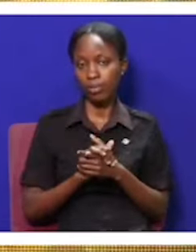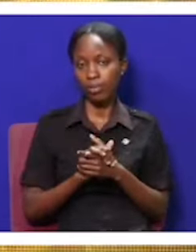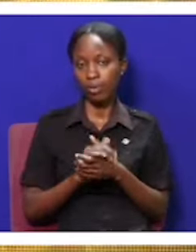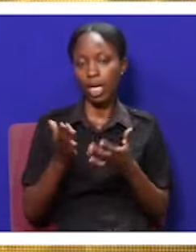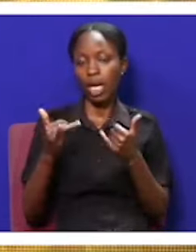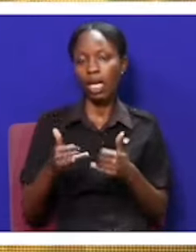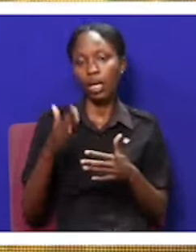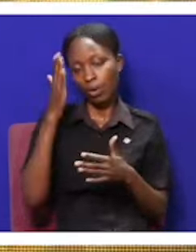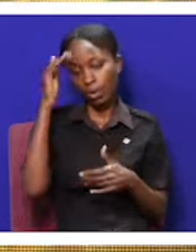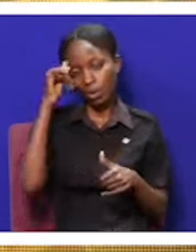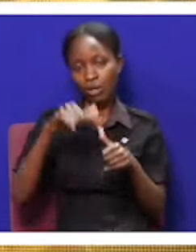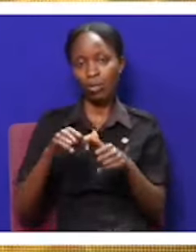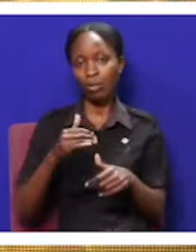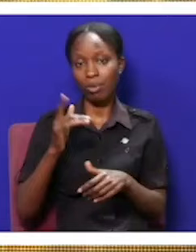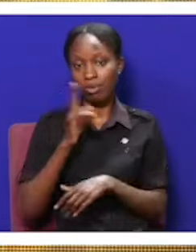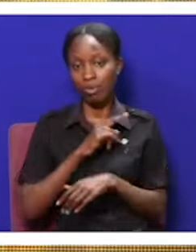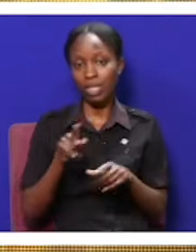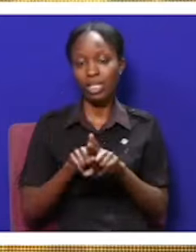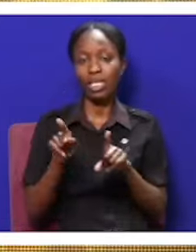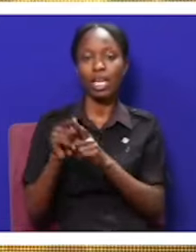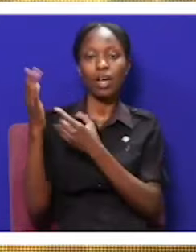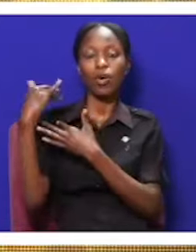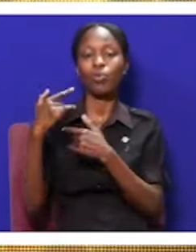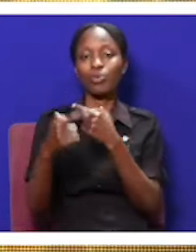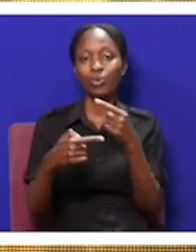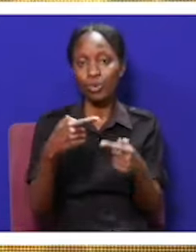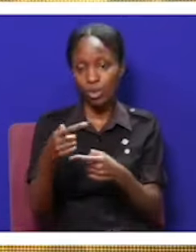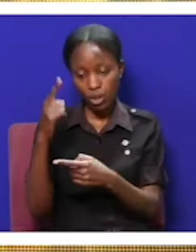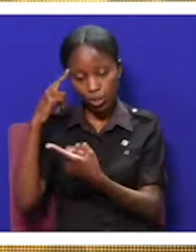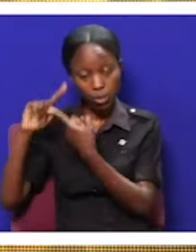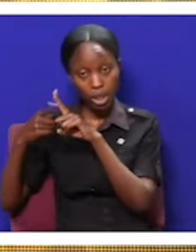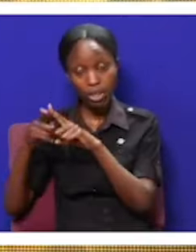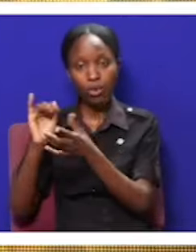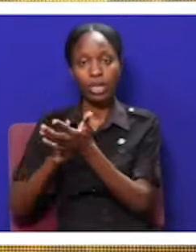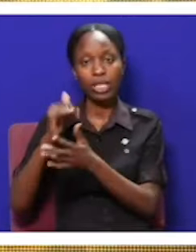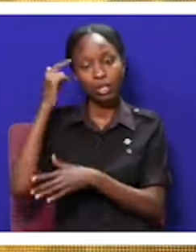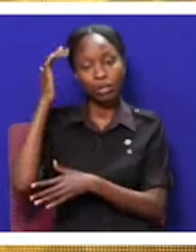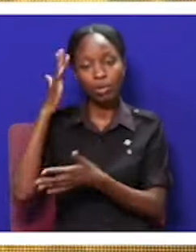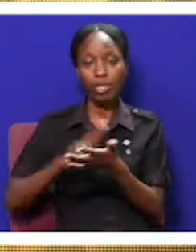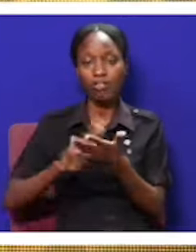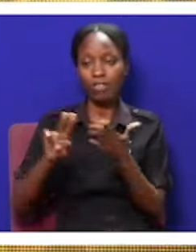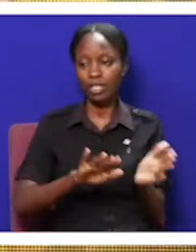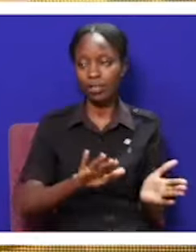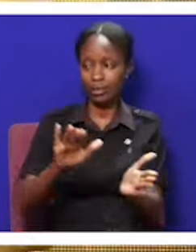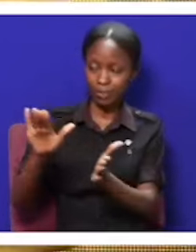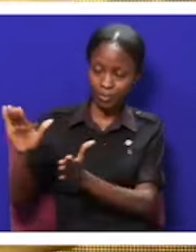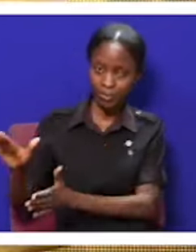the memory verse. I hope you continue meditating on that.